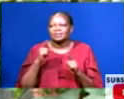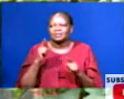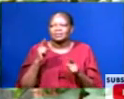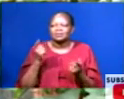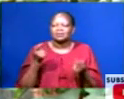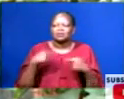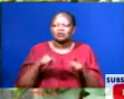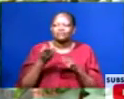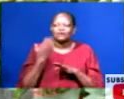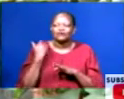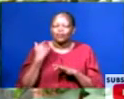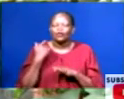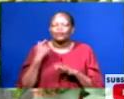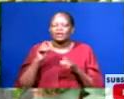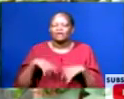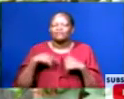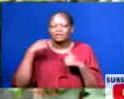Madare,